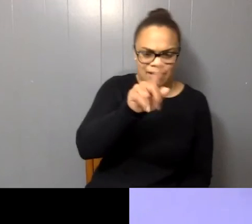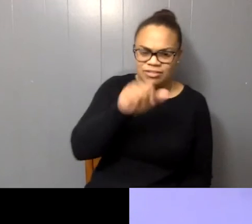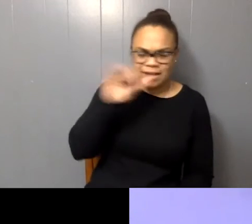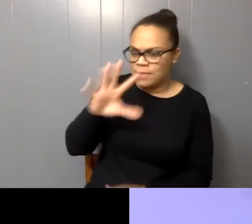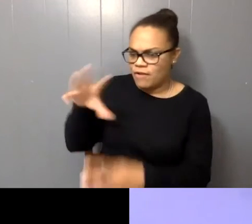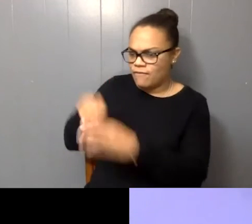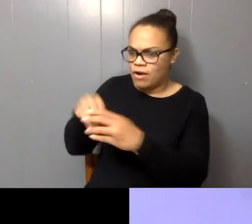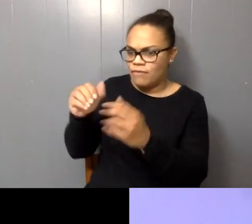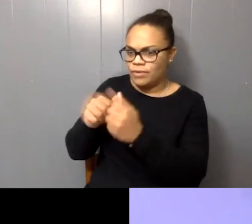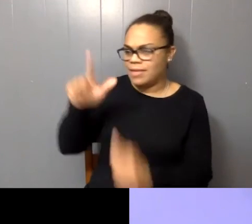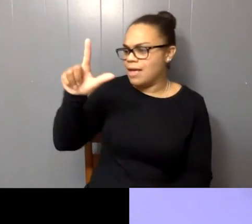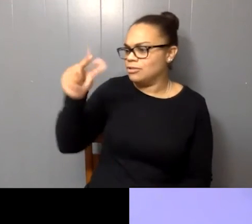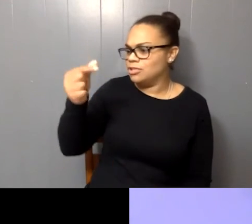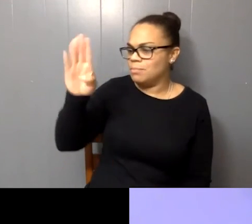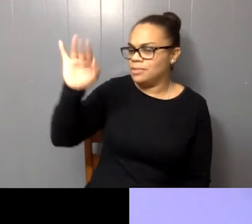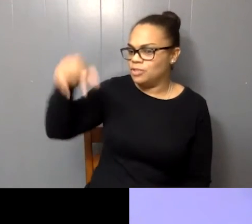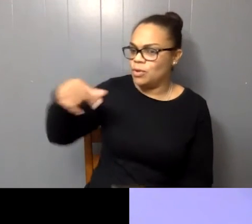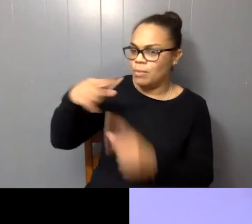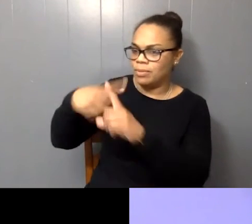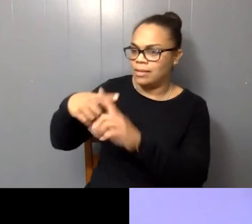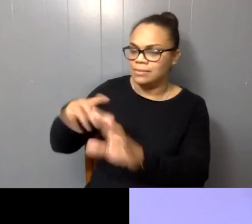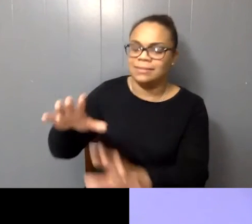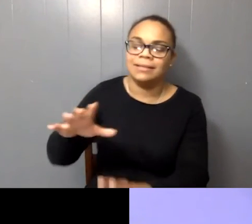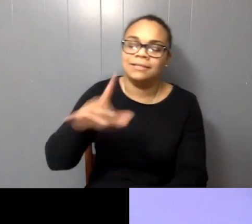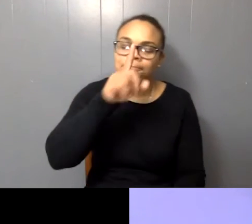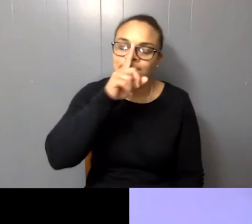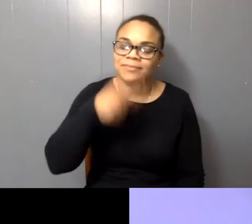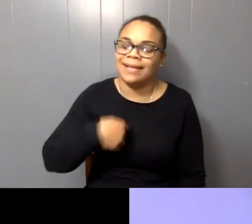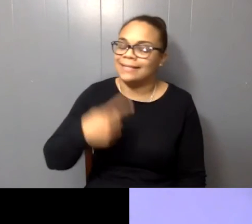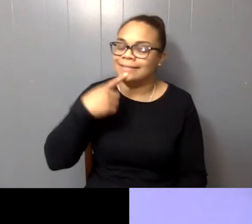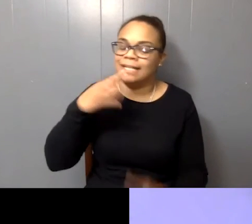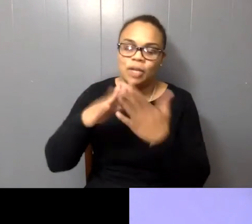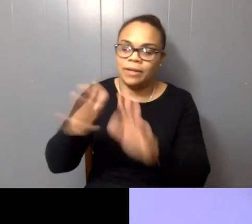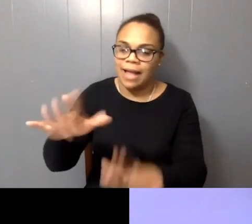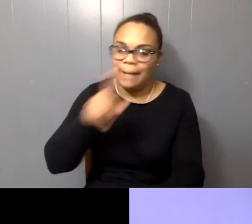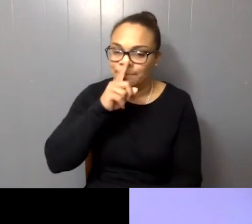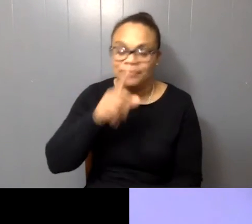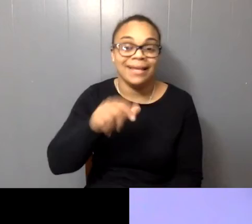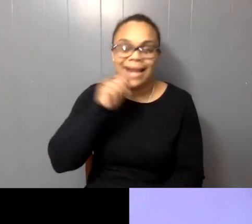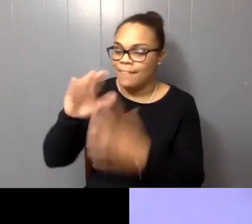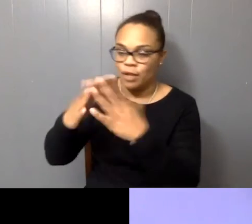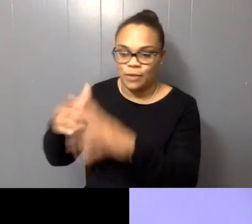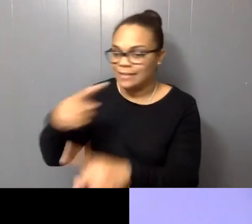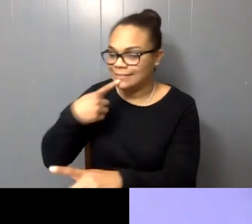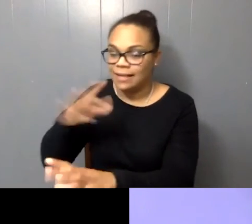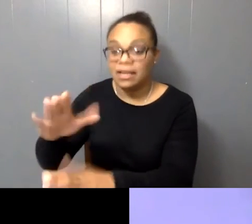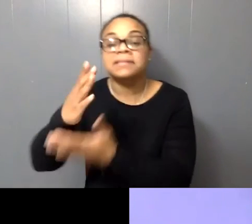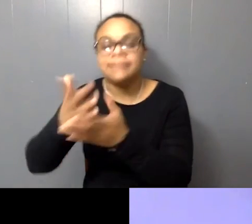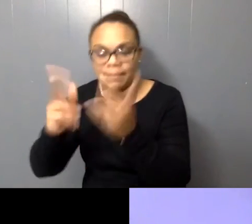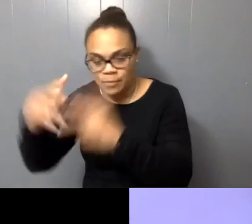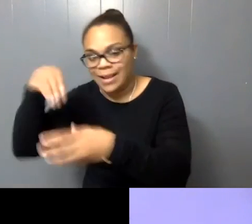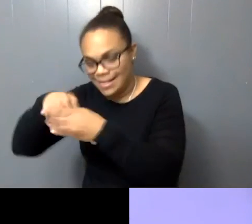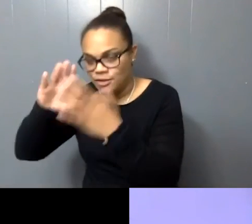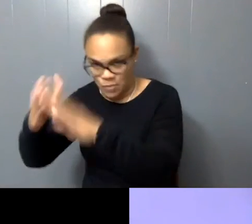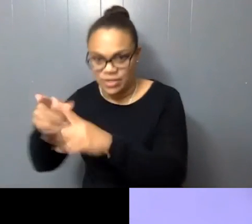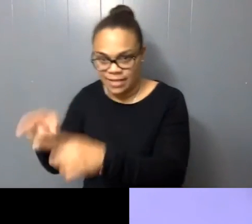Not the community, sorry, some people in the community have said that. But And I think that just like that really